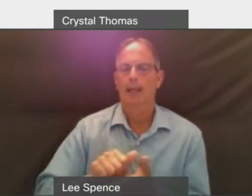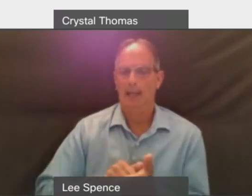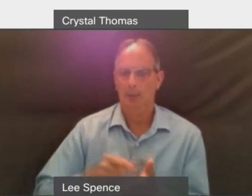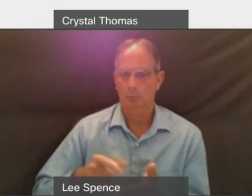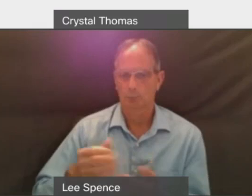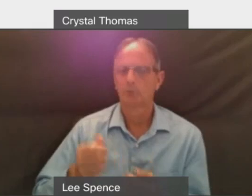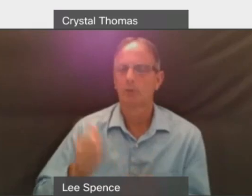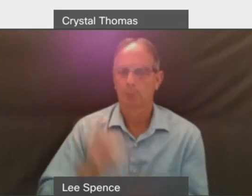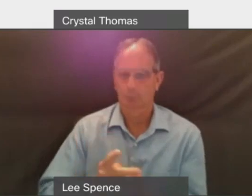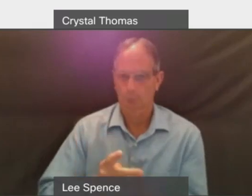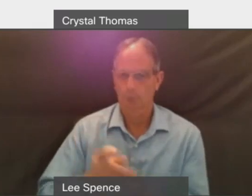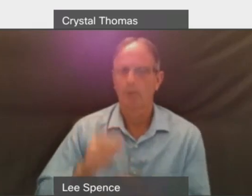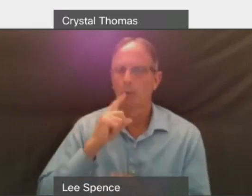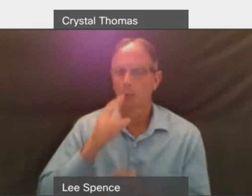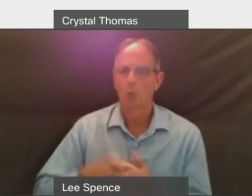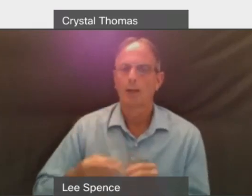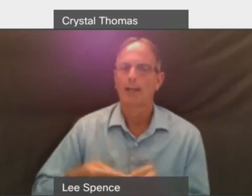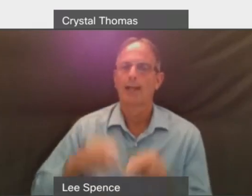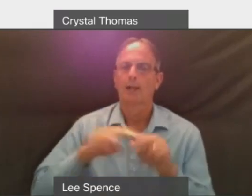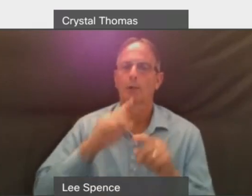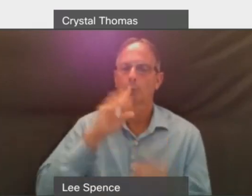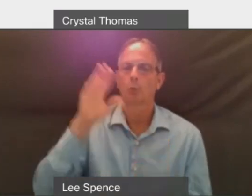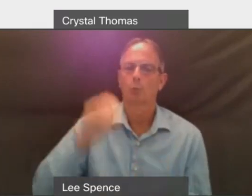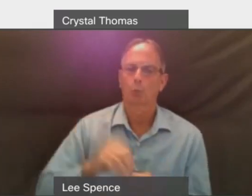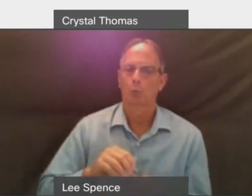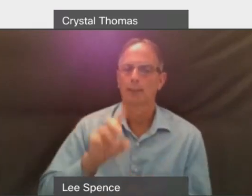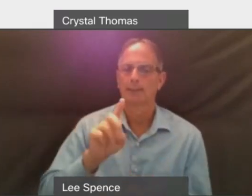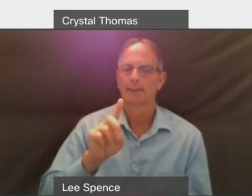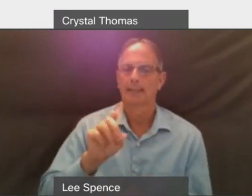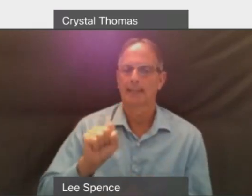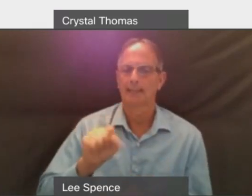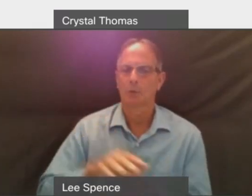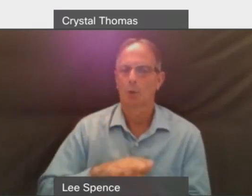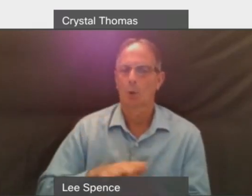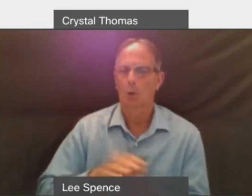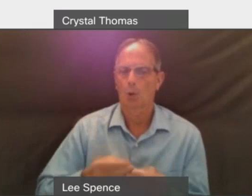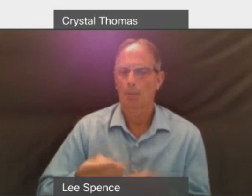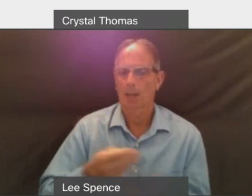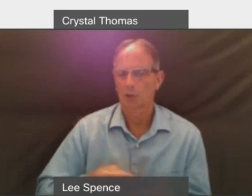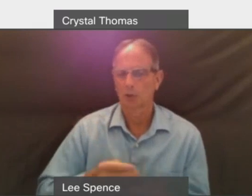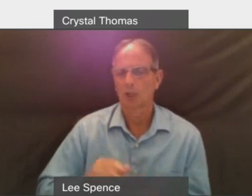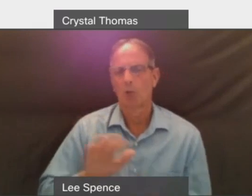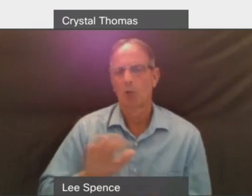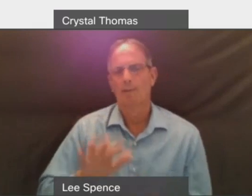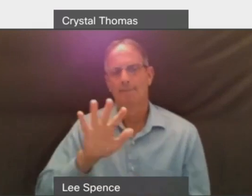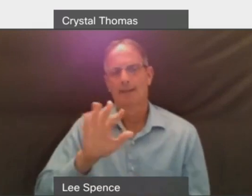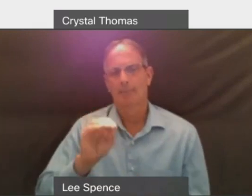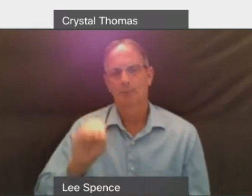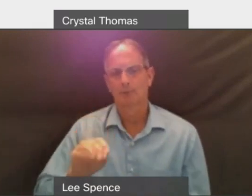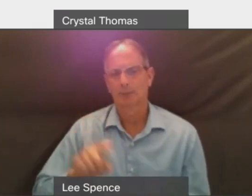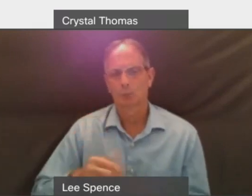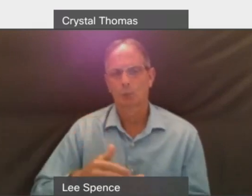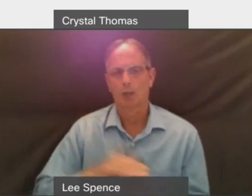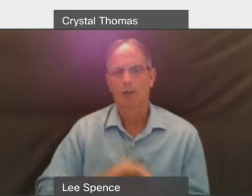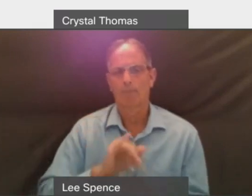an increase to the total DDS local budget of about 5% to cover the